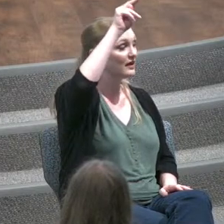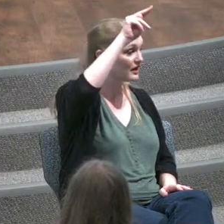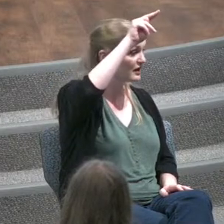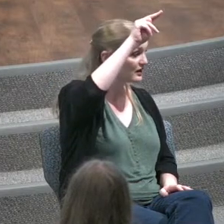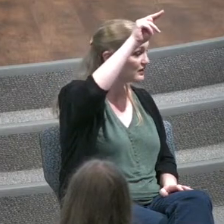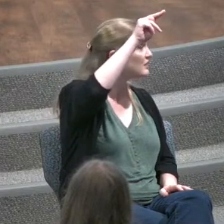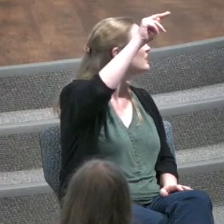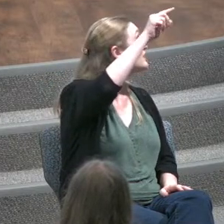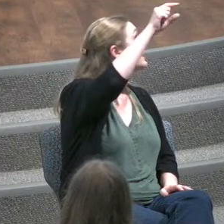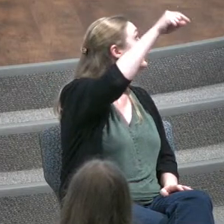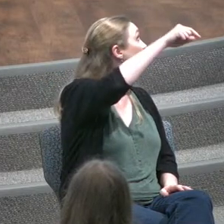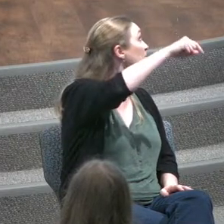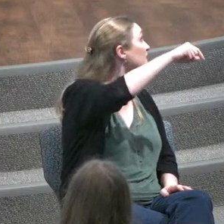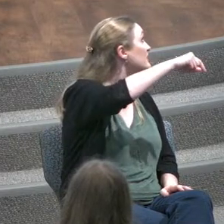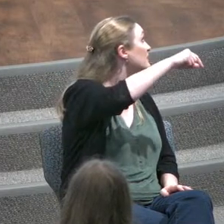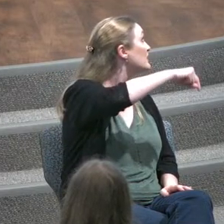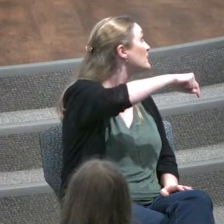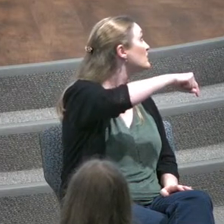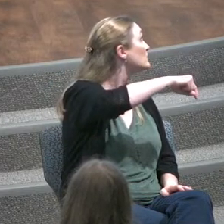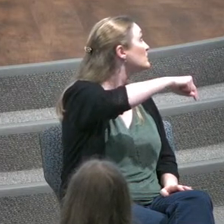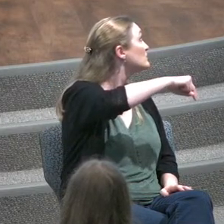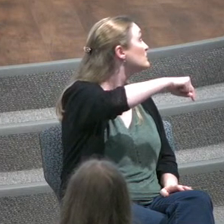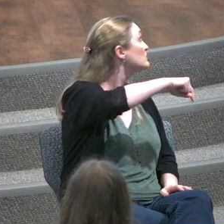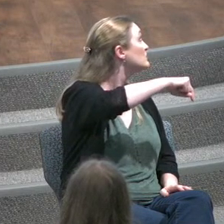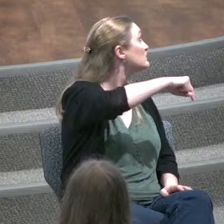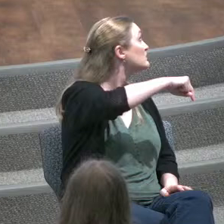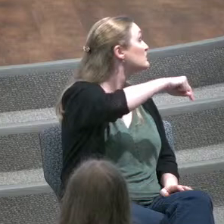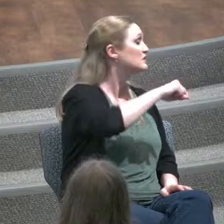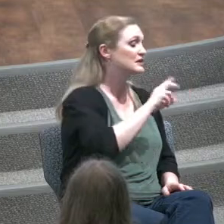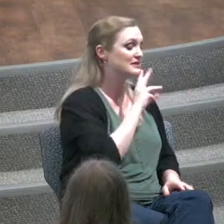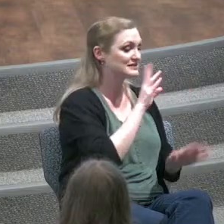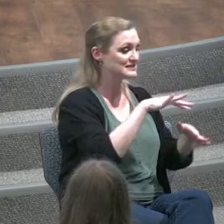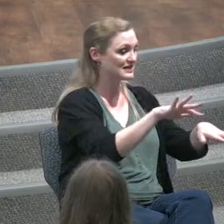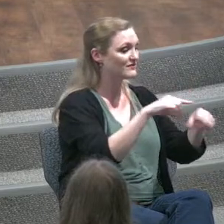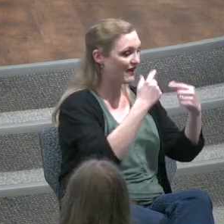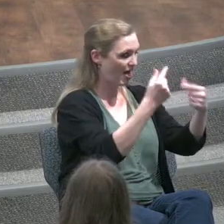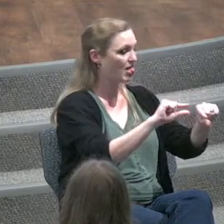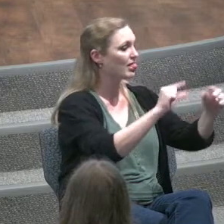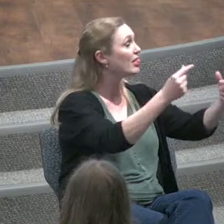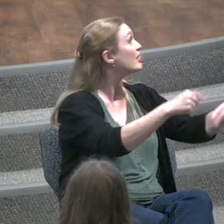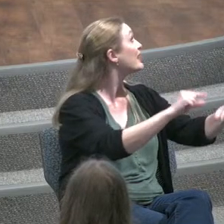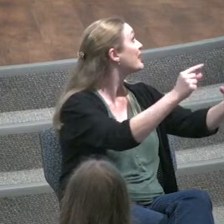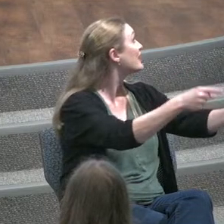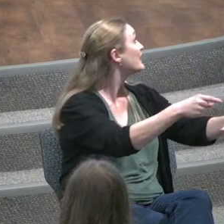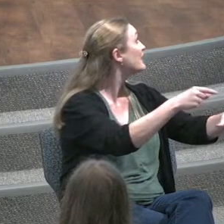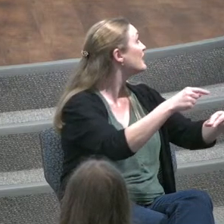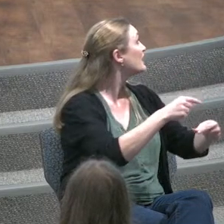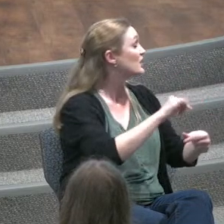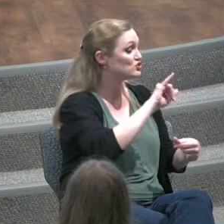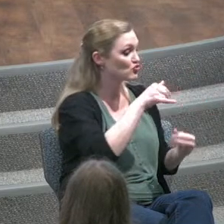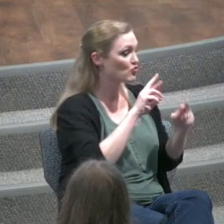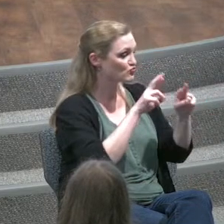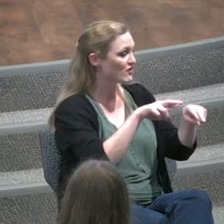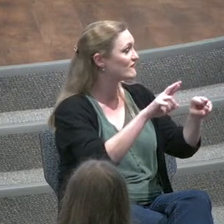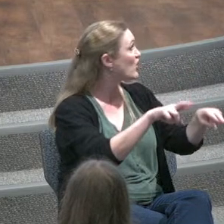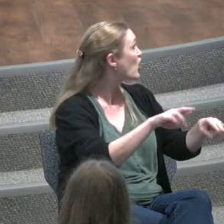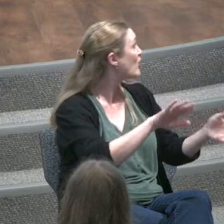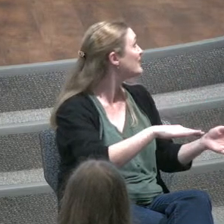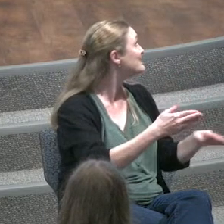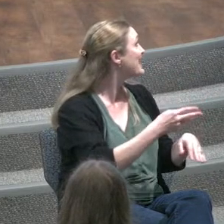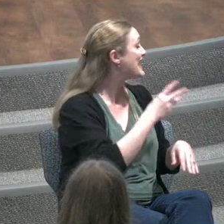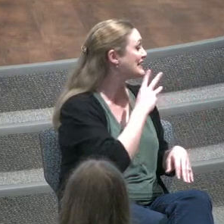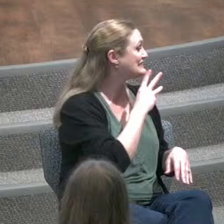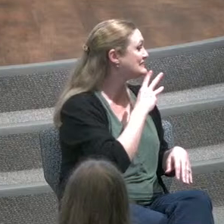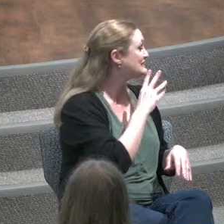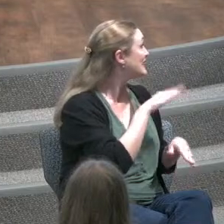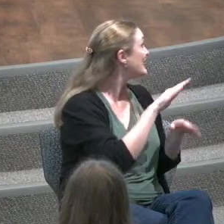Dan. Then we started coming back down to the Sea of Galilee, down the Jordan River, down to the Dead Sea area. We